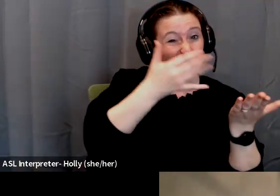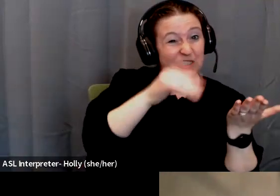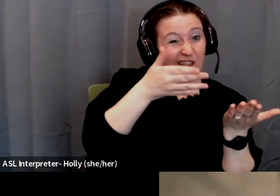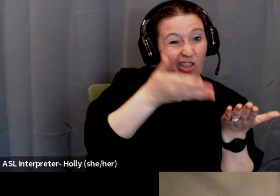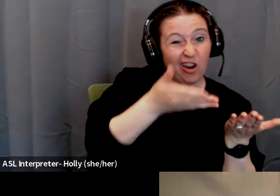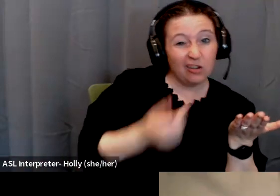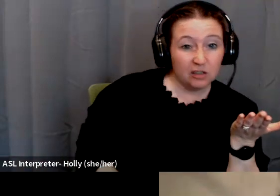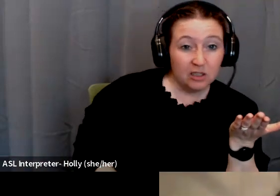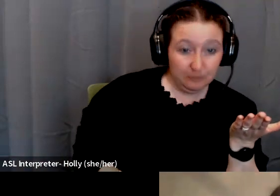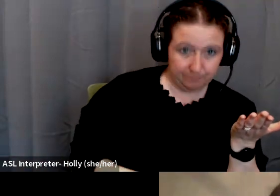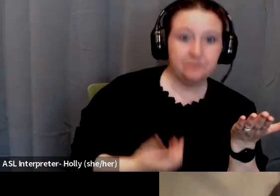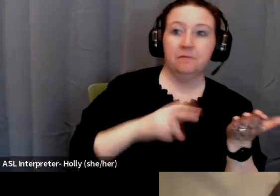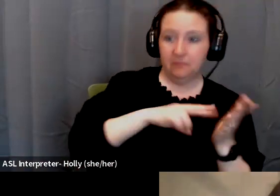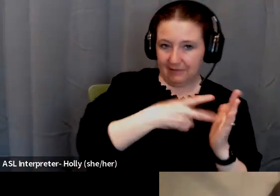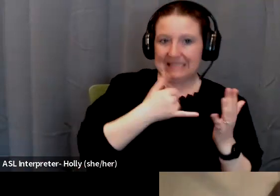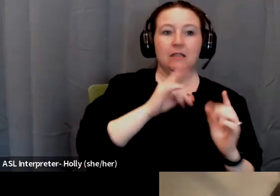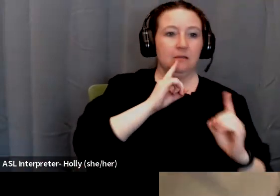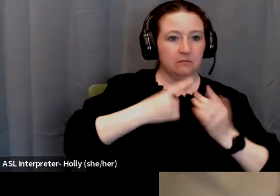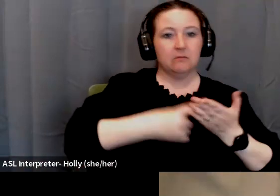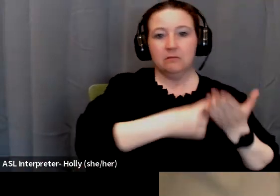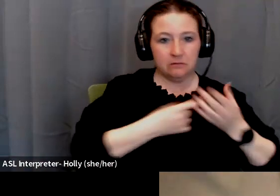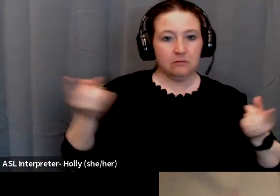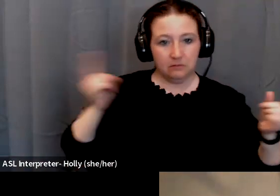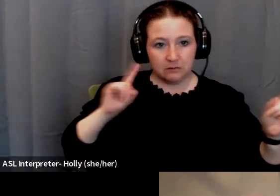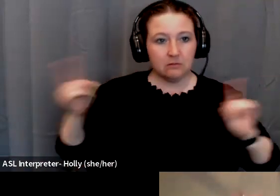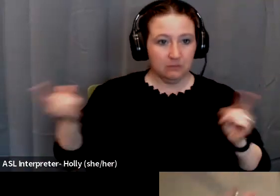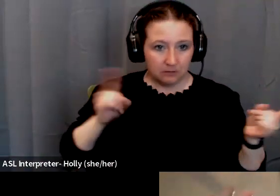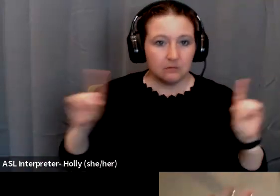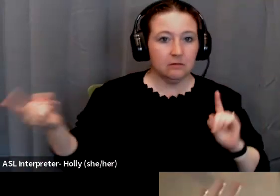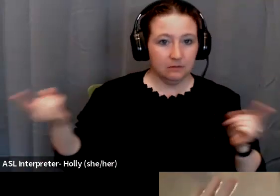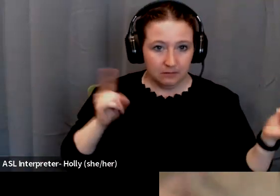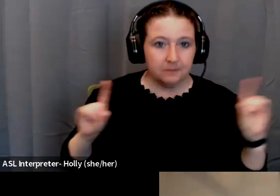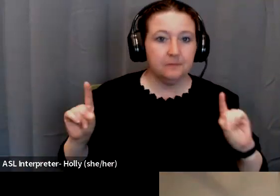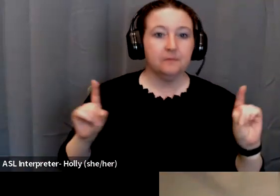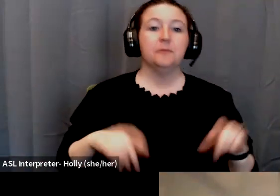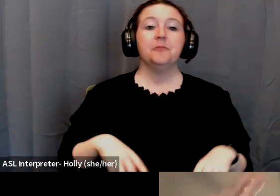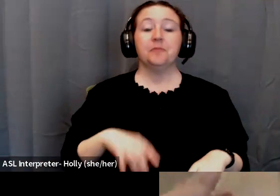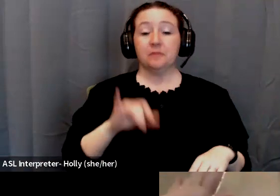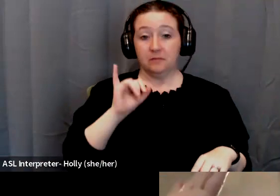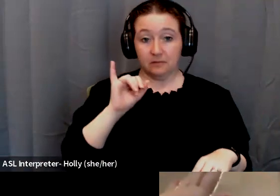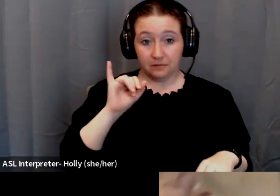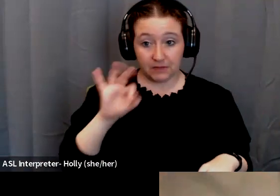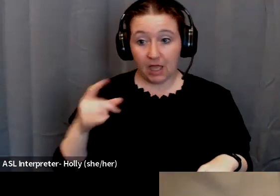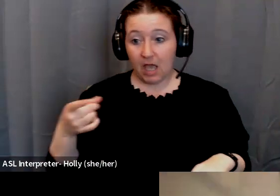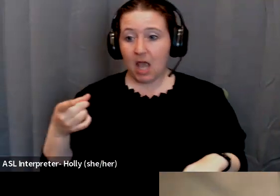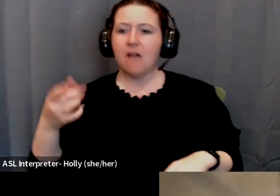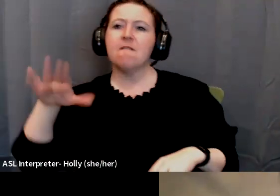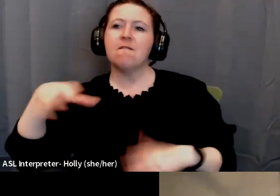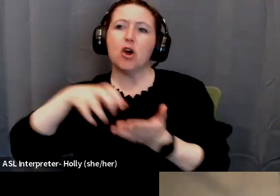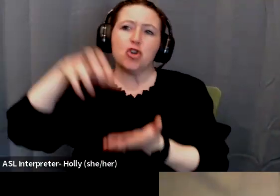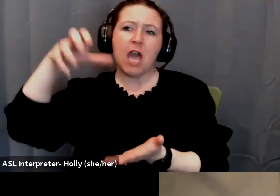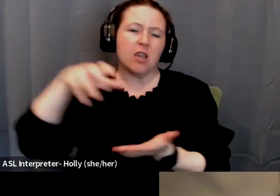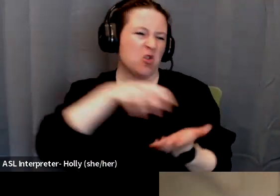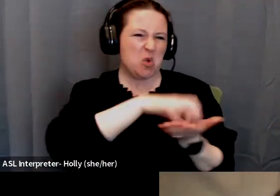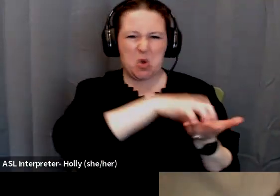the floor. So we're still going to debate it. If the amendment gets a second, now it